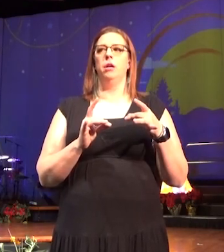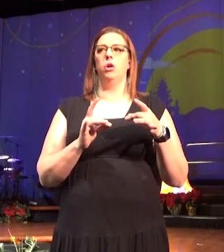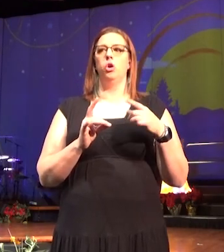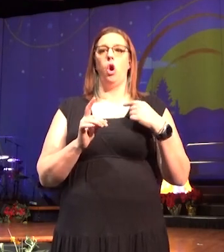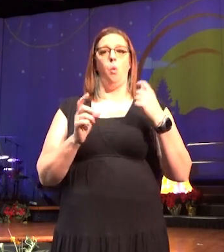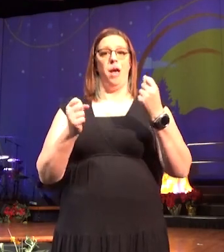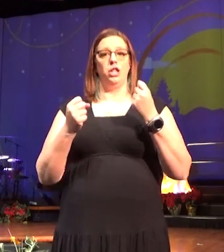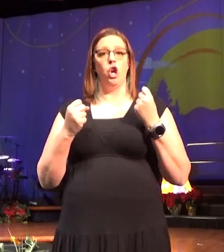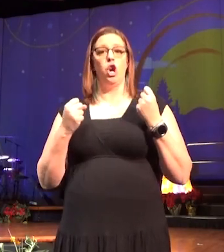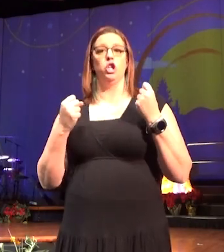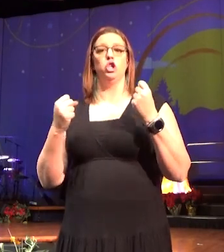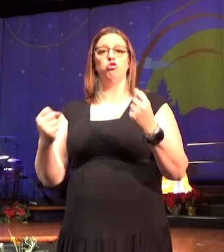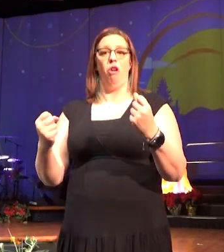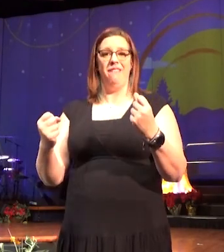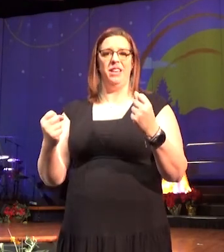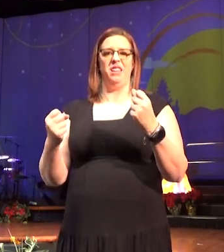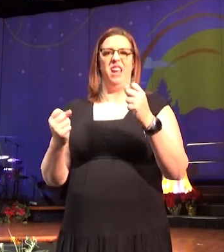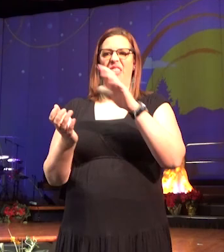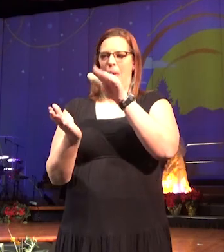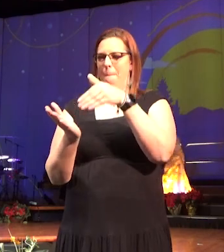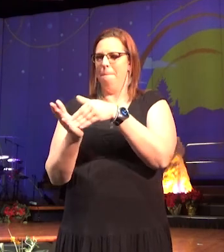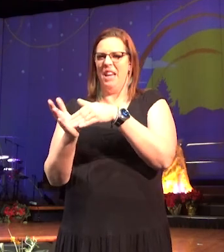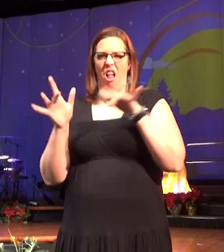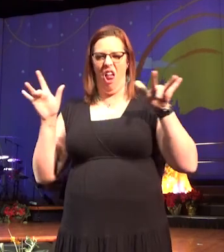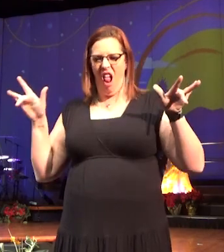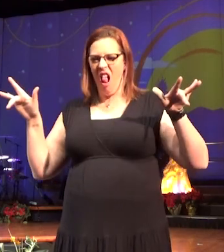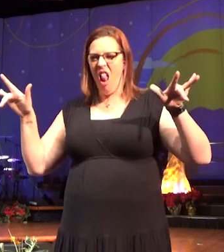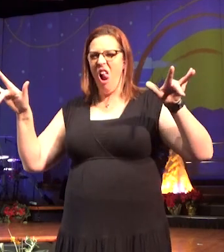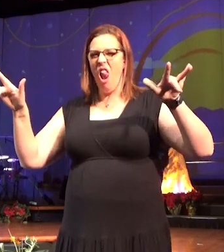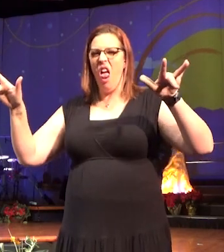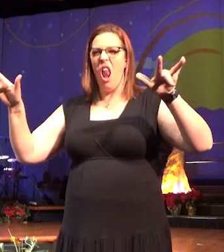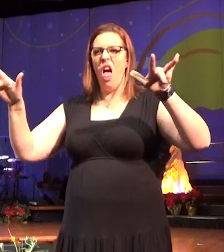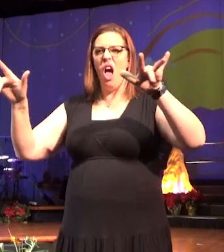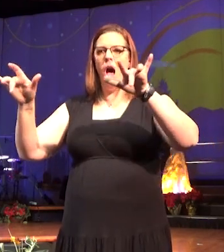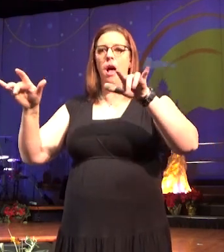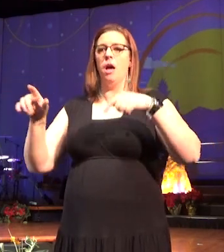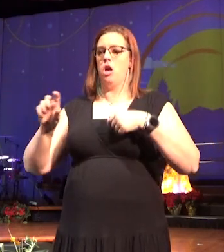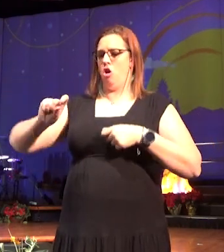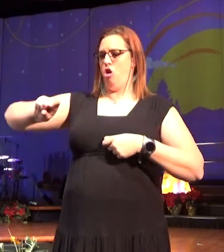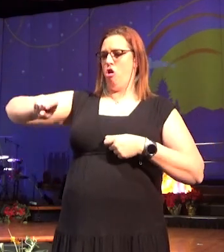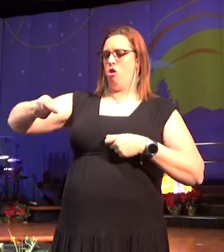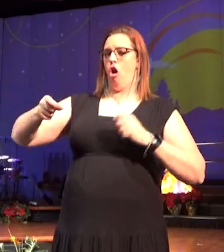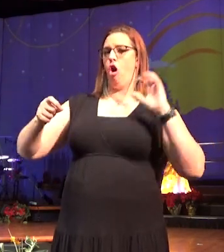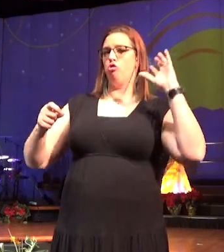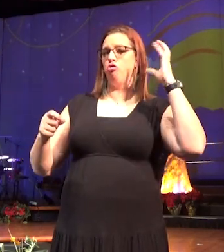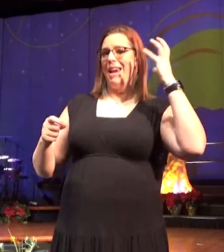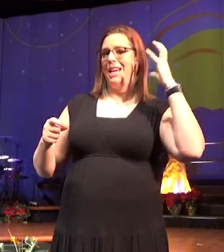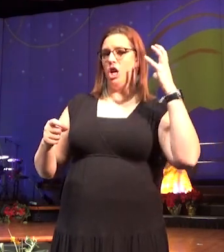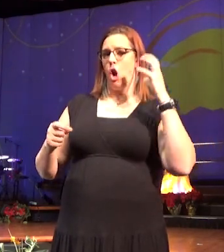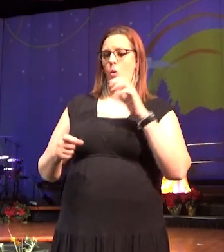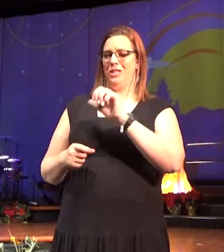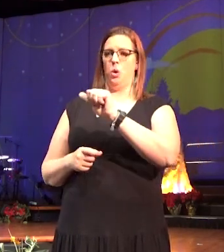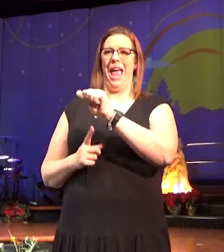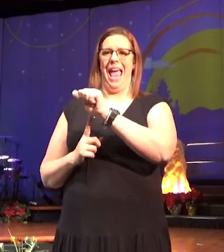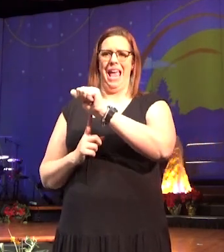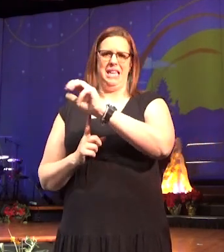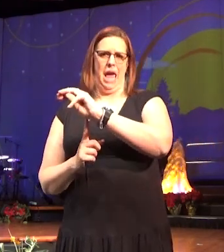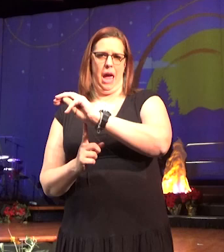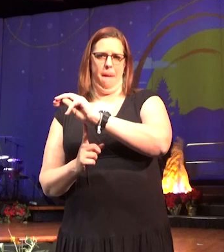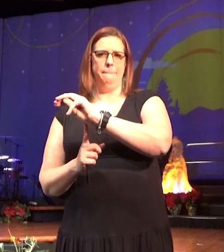when you're driving in the middle of nowhere, turn your radio on to AM, and you can hear the static. Sometimes that's all you hear.